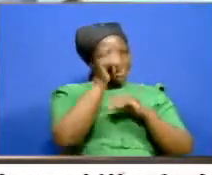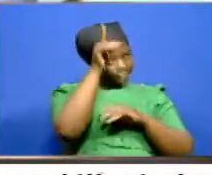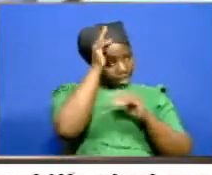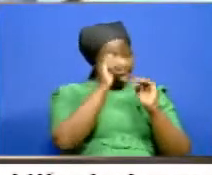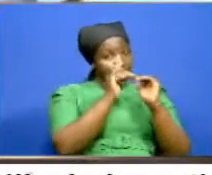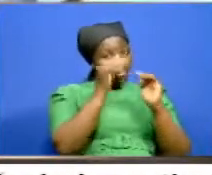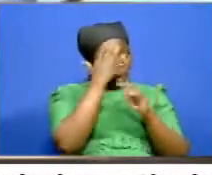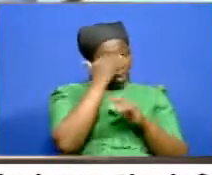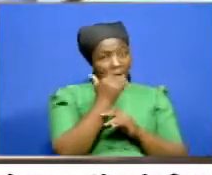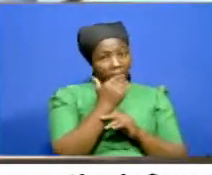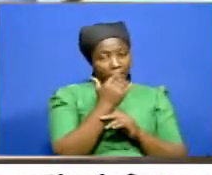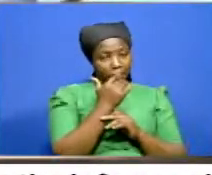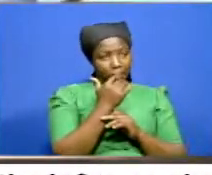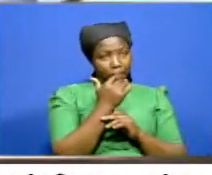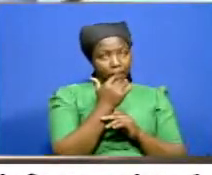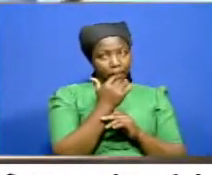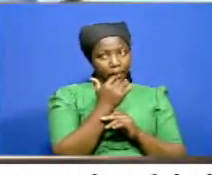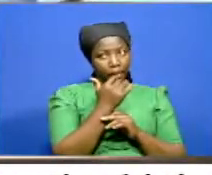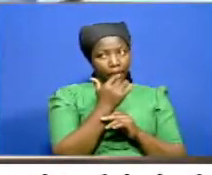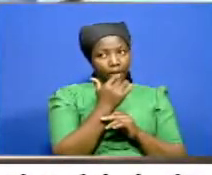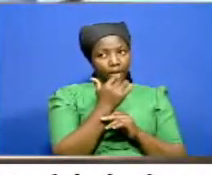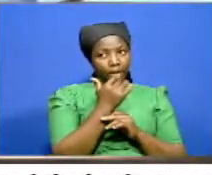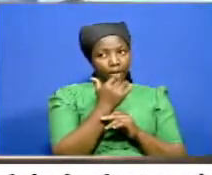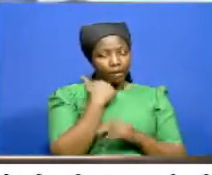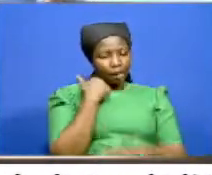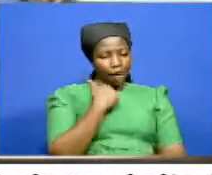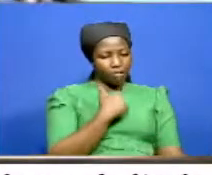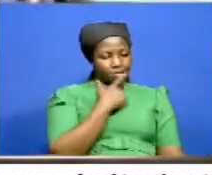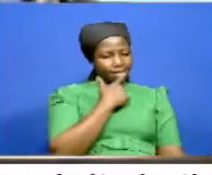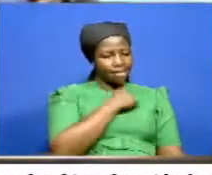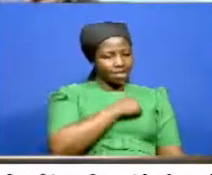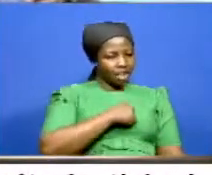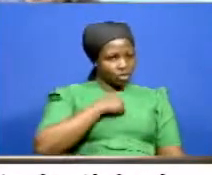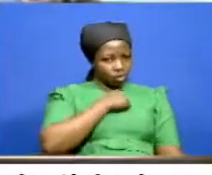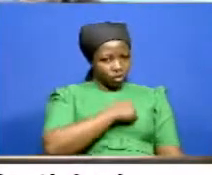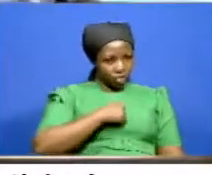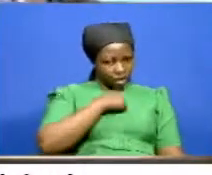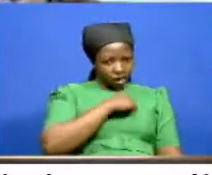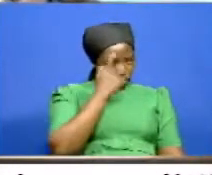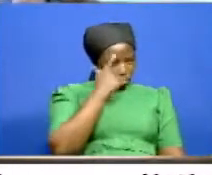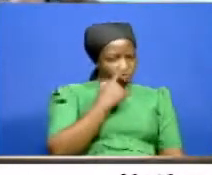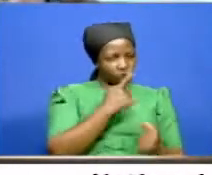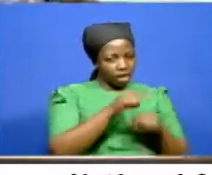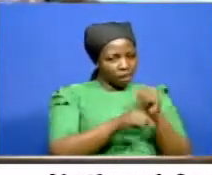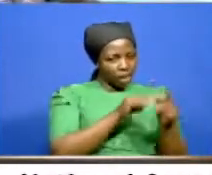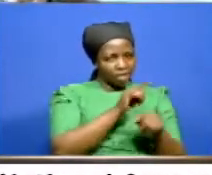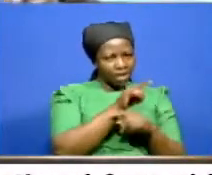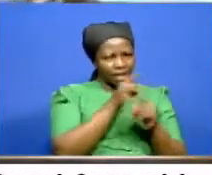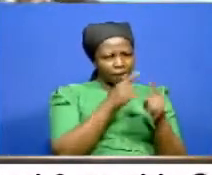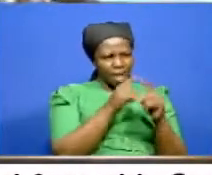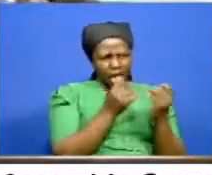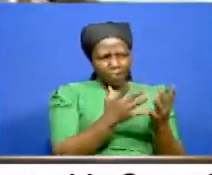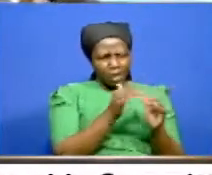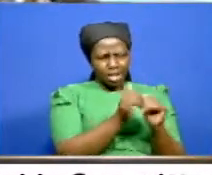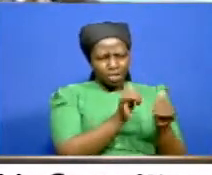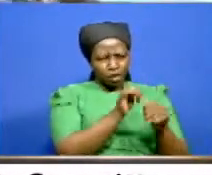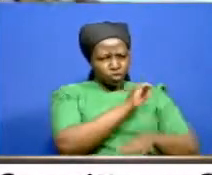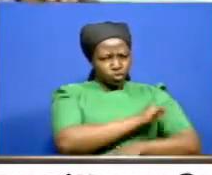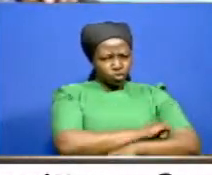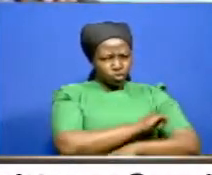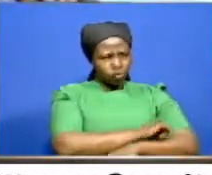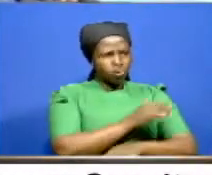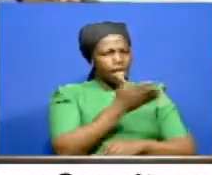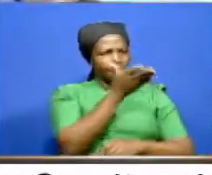Because where I say the apologies for going this route. Yeah. How many sports academies are based